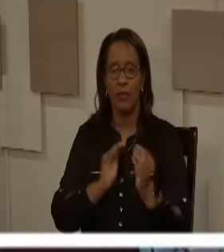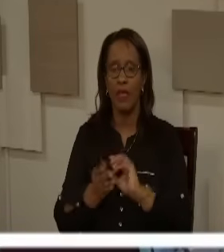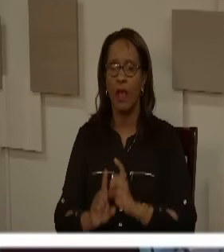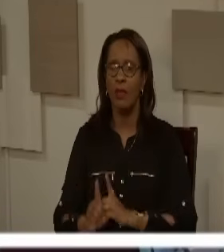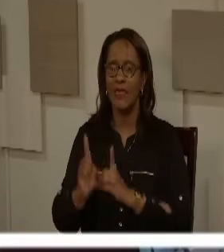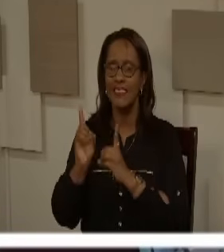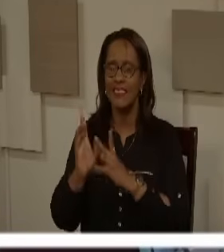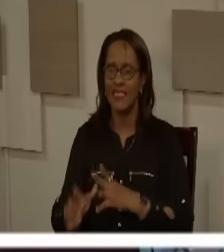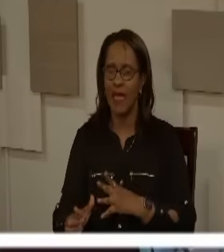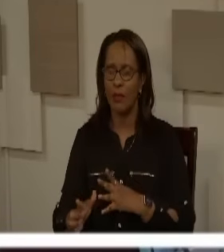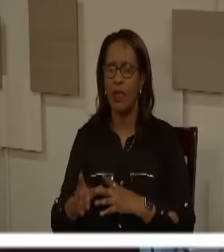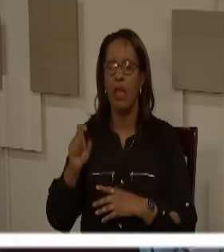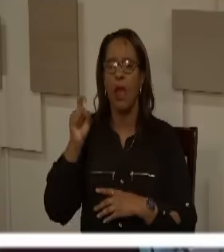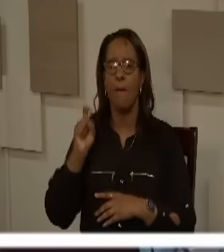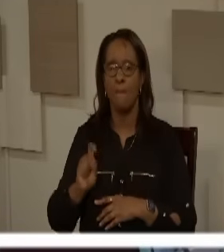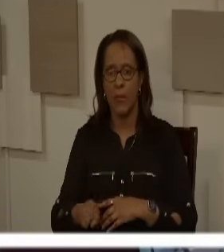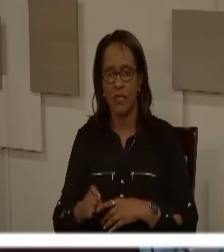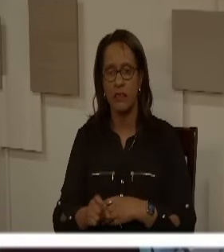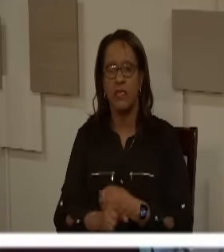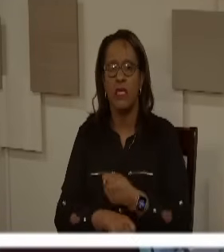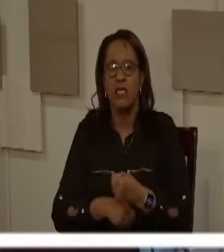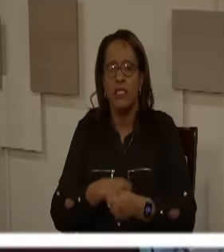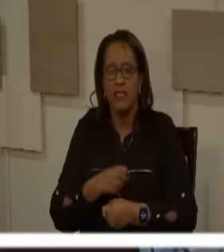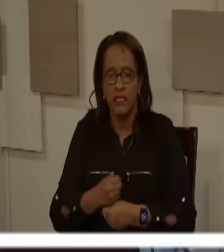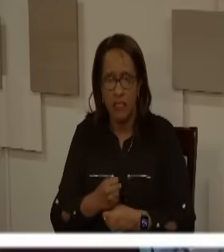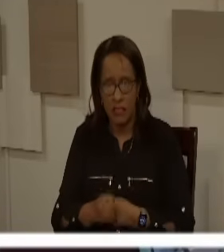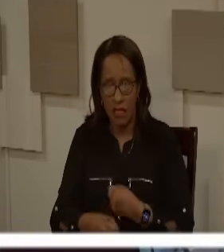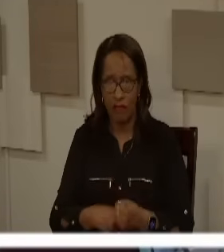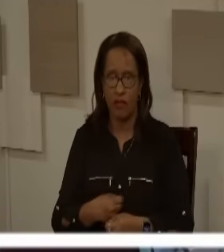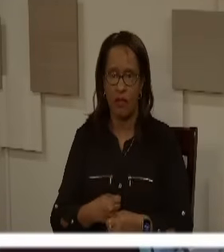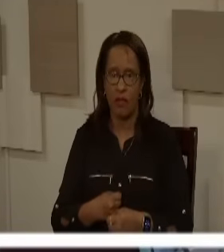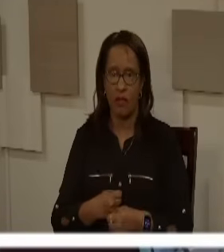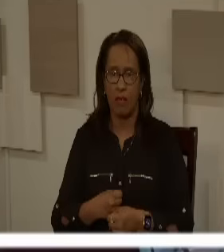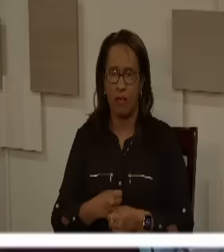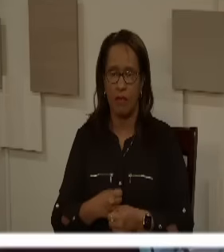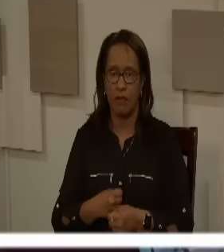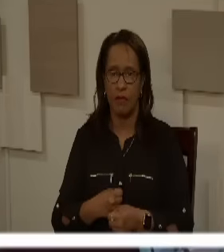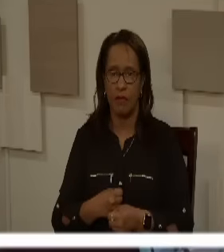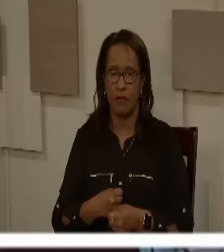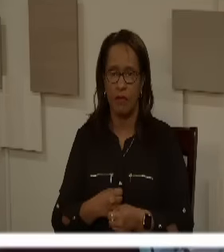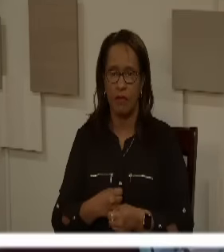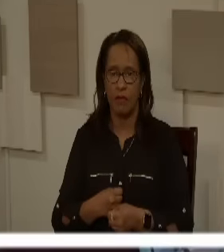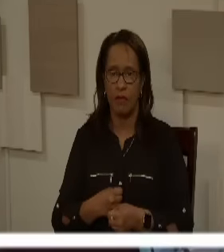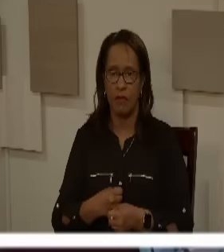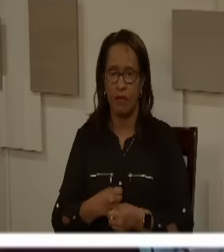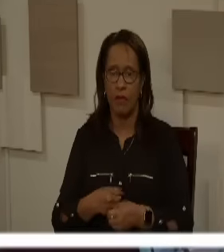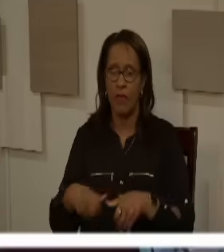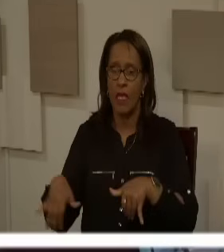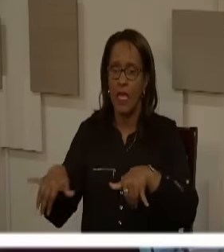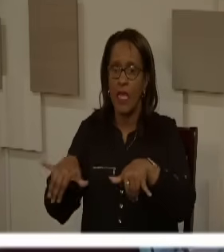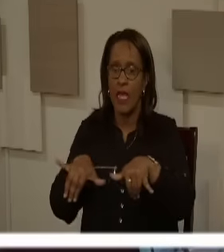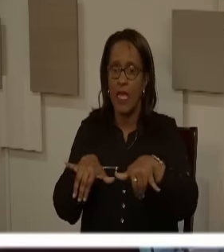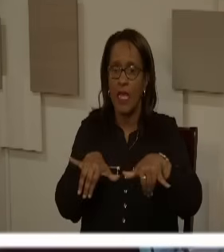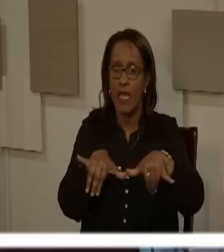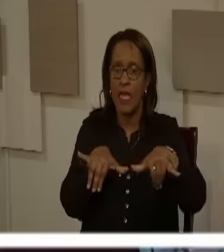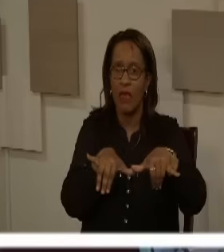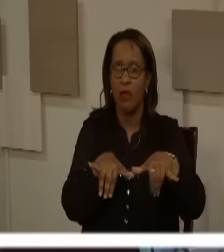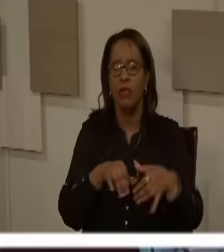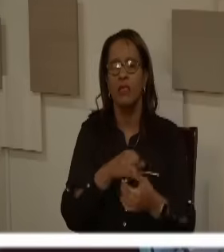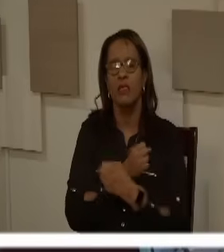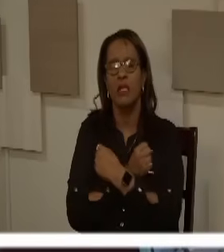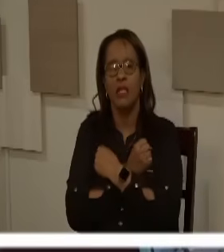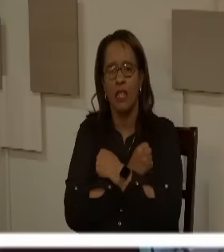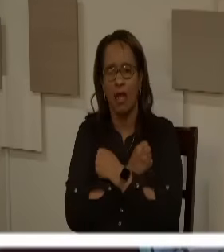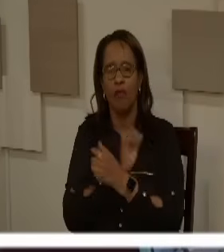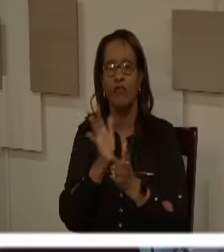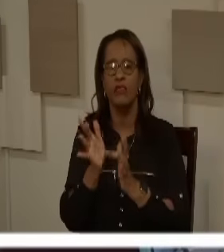You know, I think that this is one of the most difficult teachings of Jesus. There are many hard teachings.